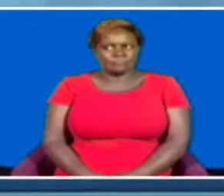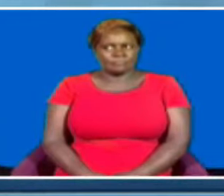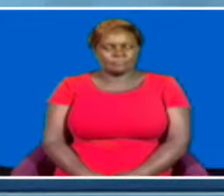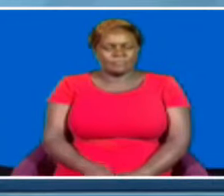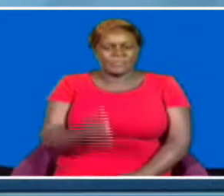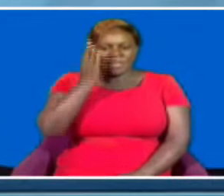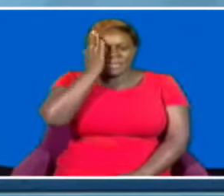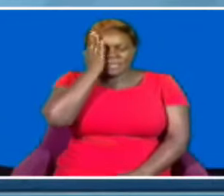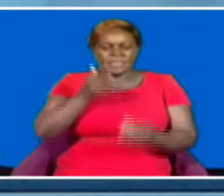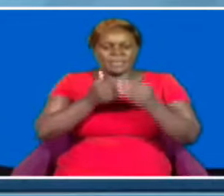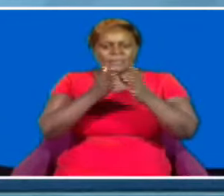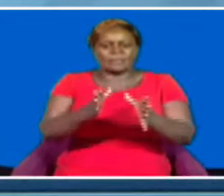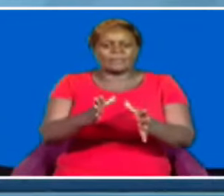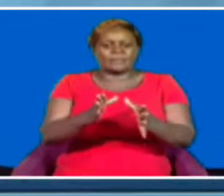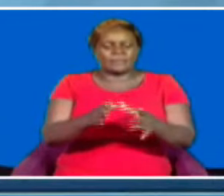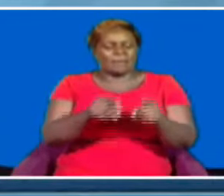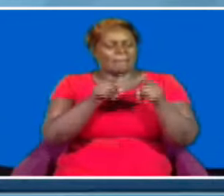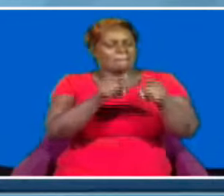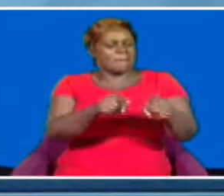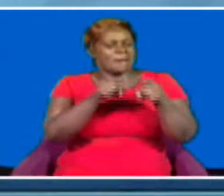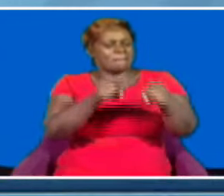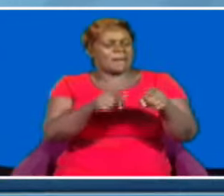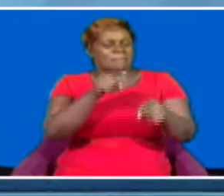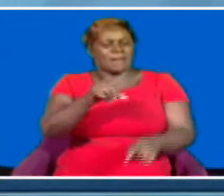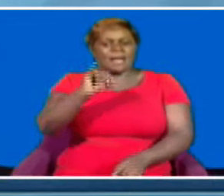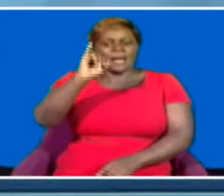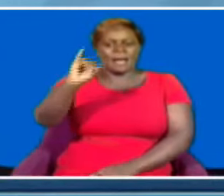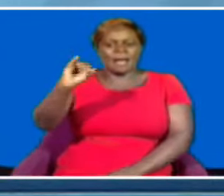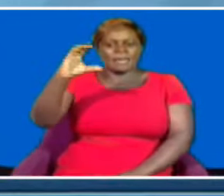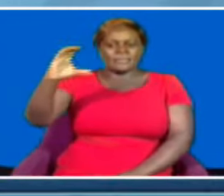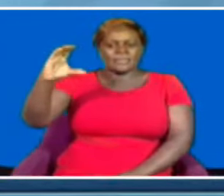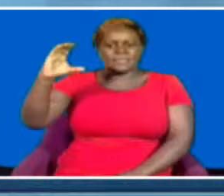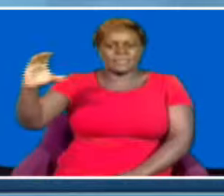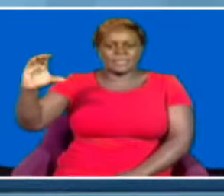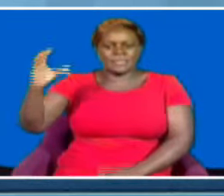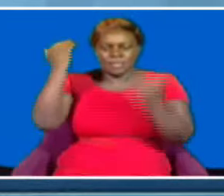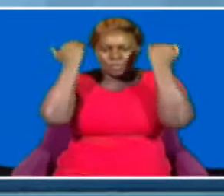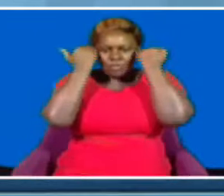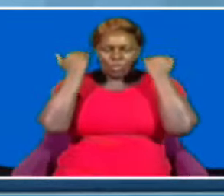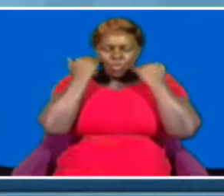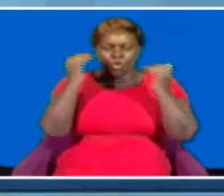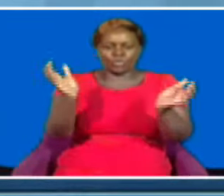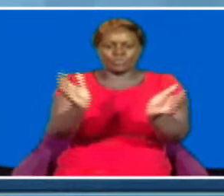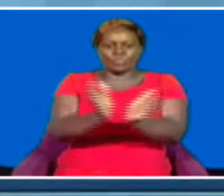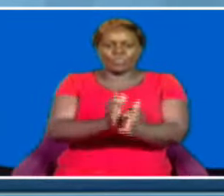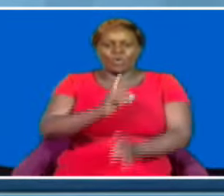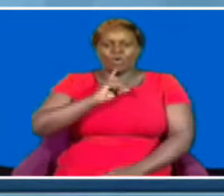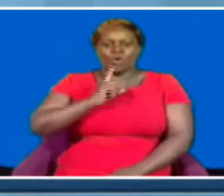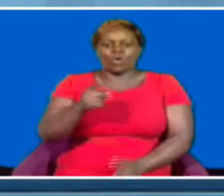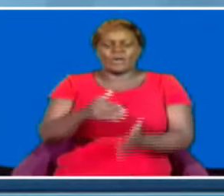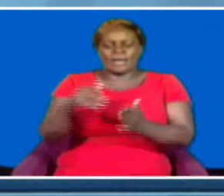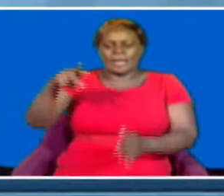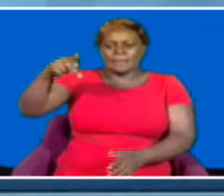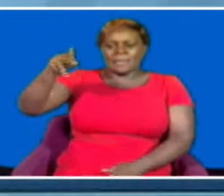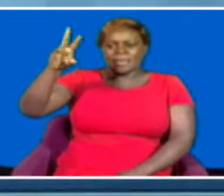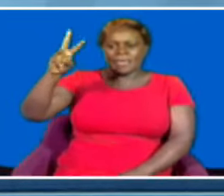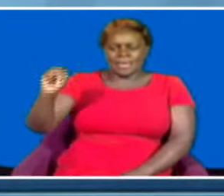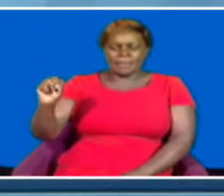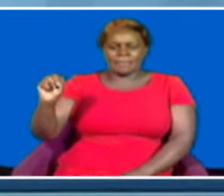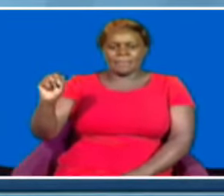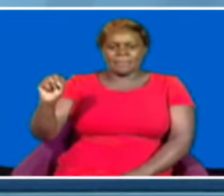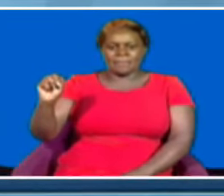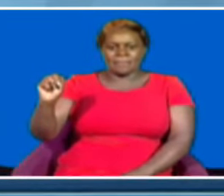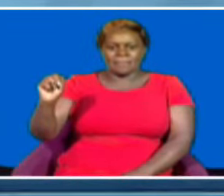Israeli leaders have united in condemning the International Criminal Court for issuing an arrest warrant against Prime Minister